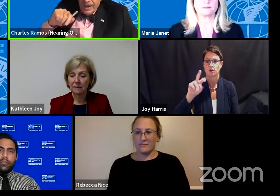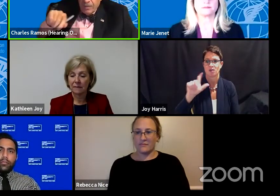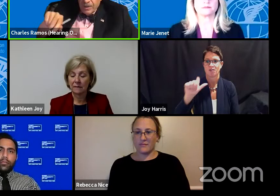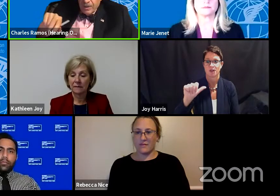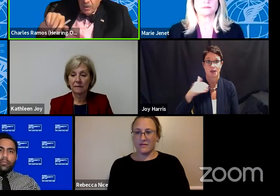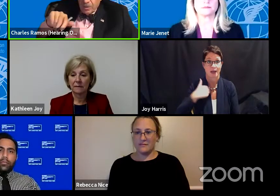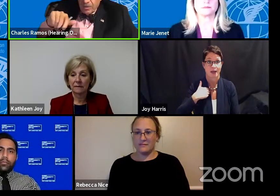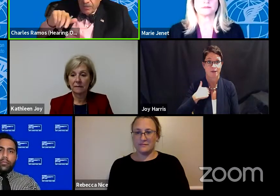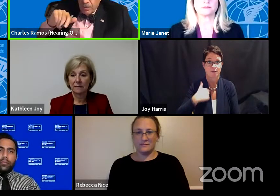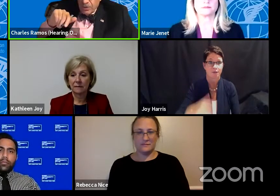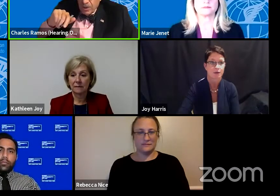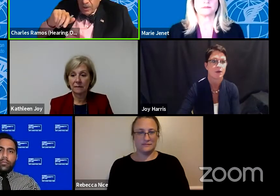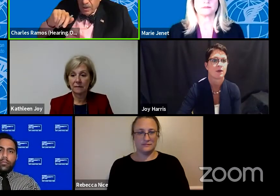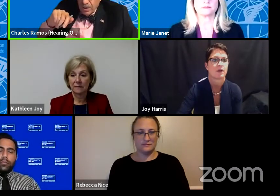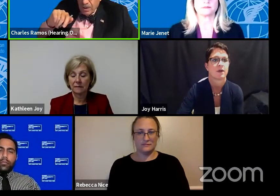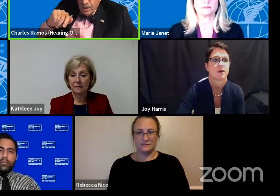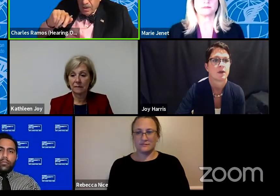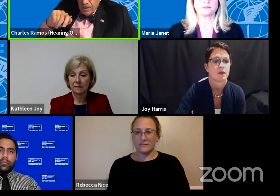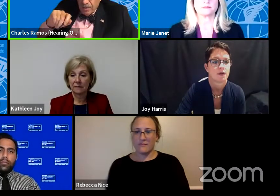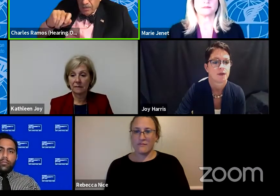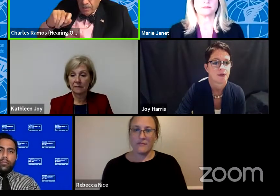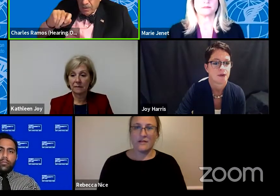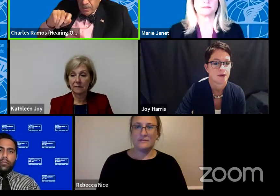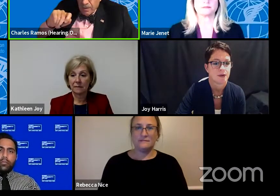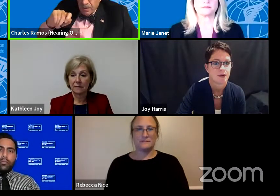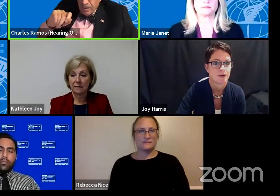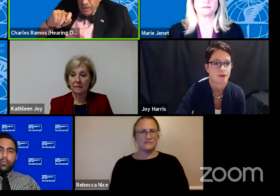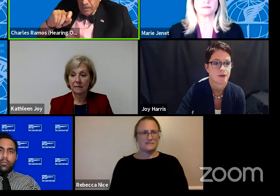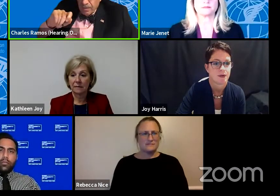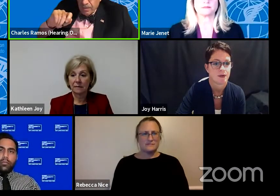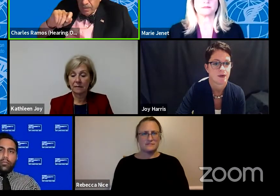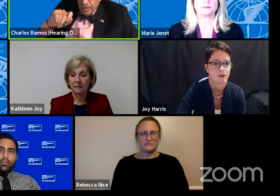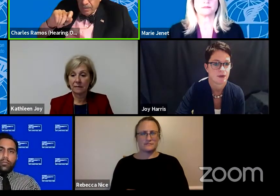These are handwritten notes, unfortunately. They're not.